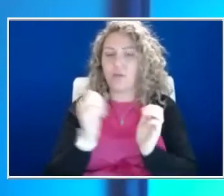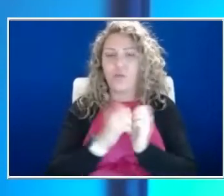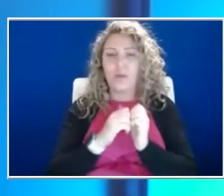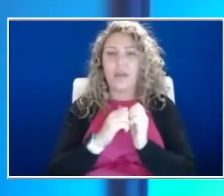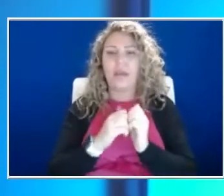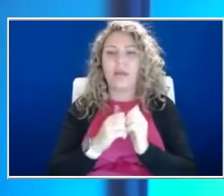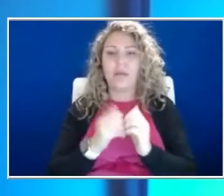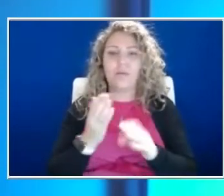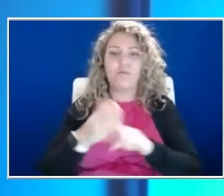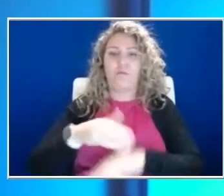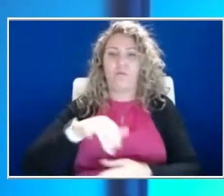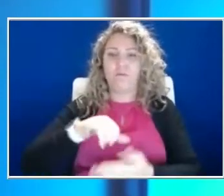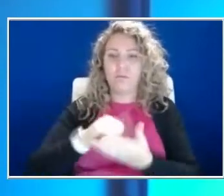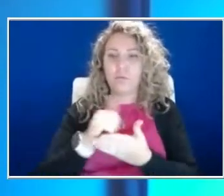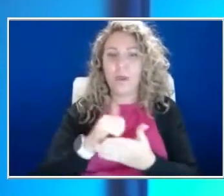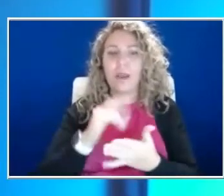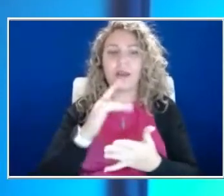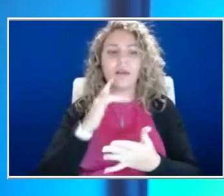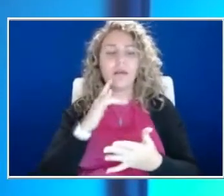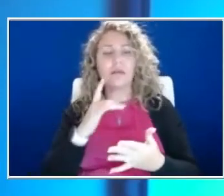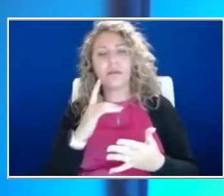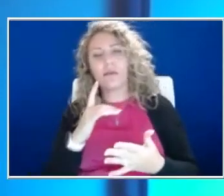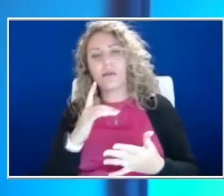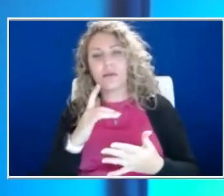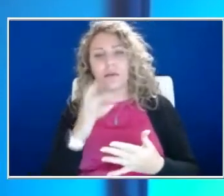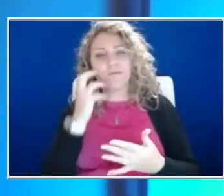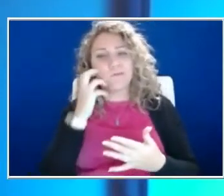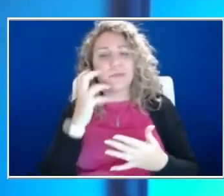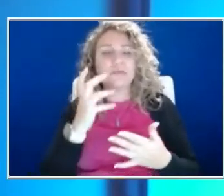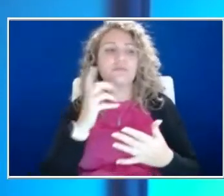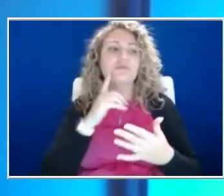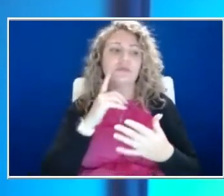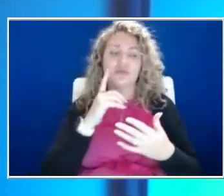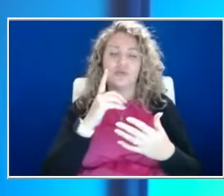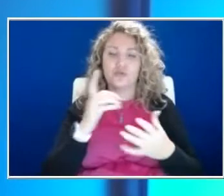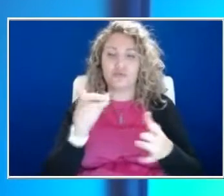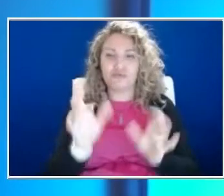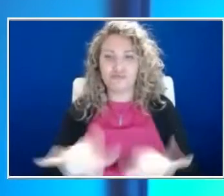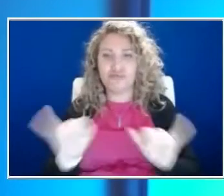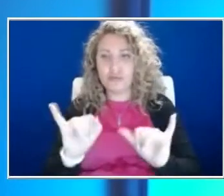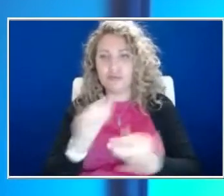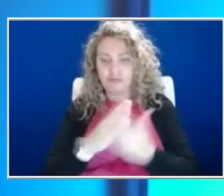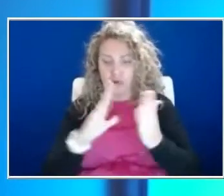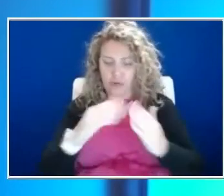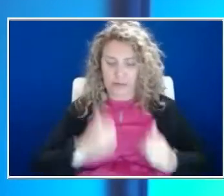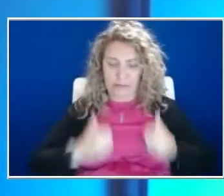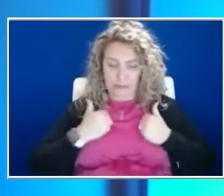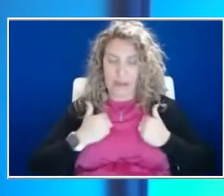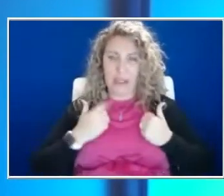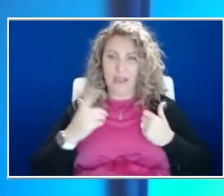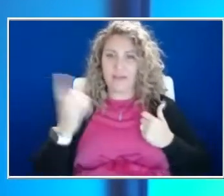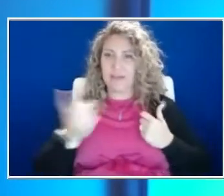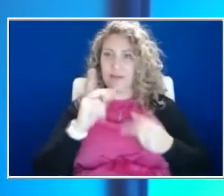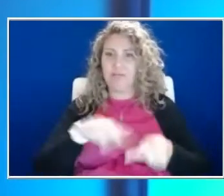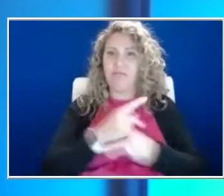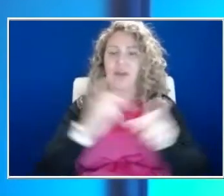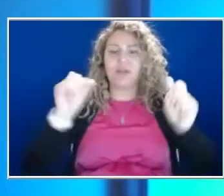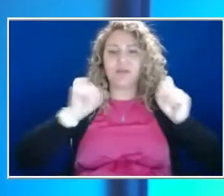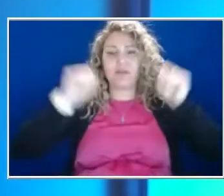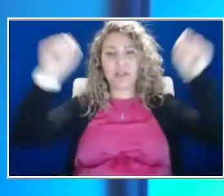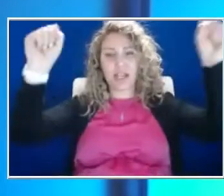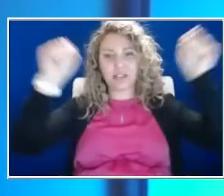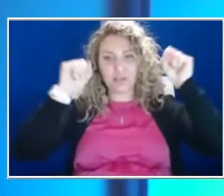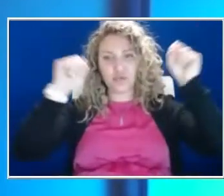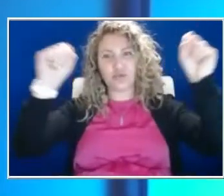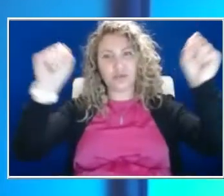So having a very routine part of your lifestyle being some type of exercise routine is extraordinarily